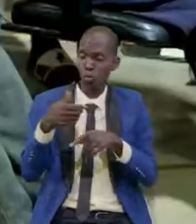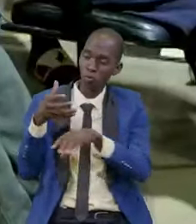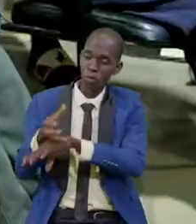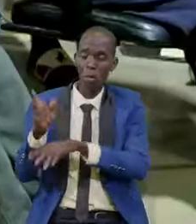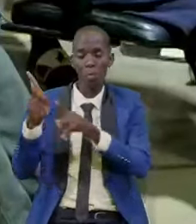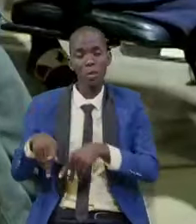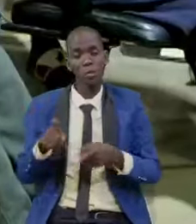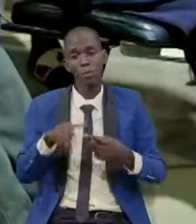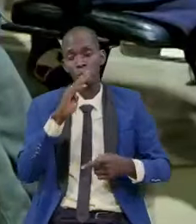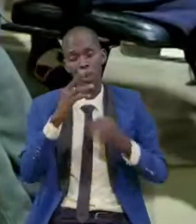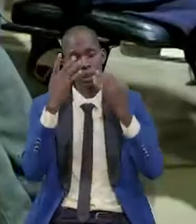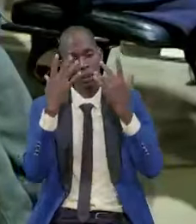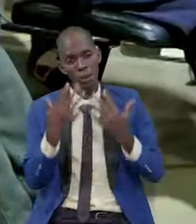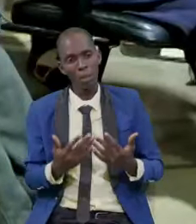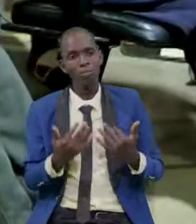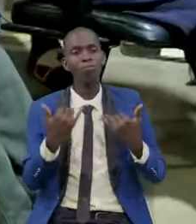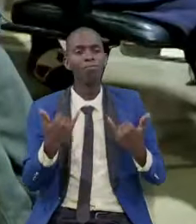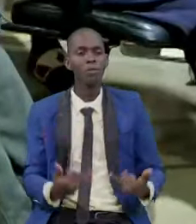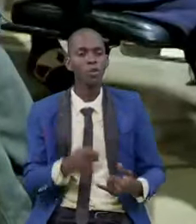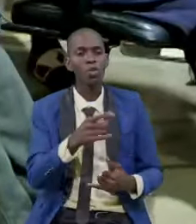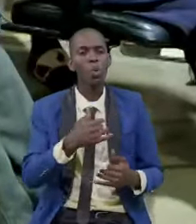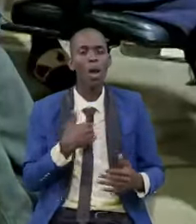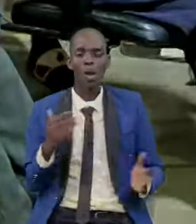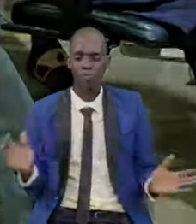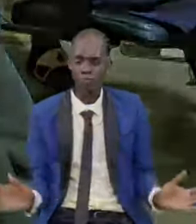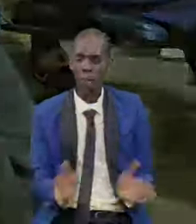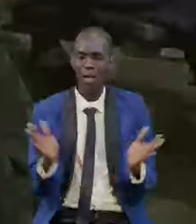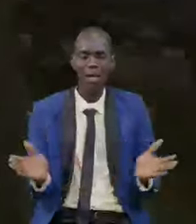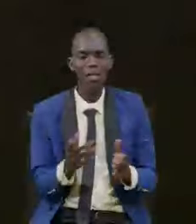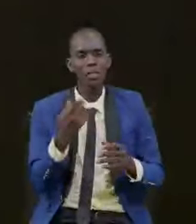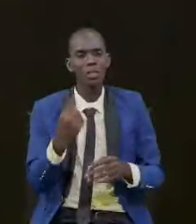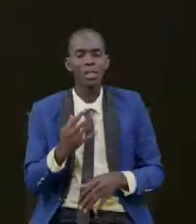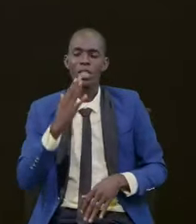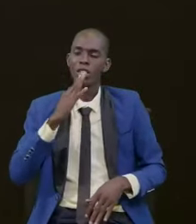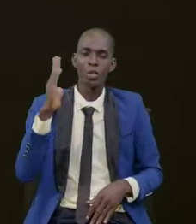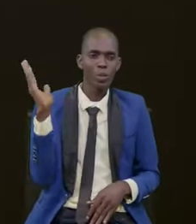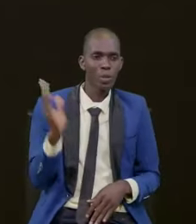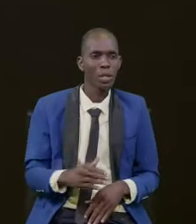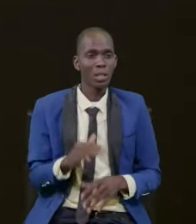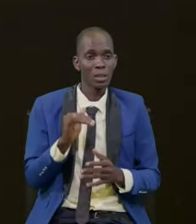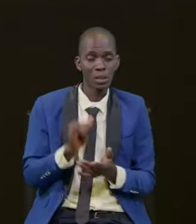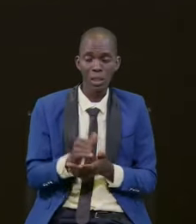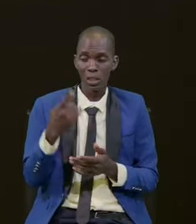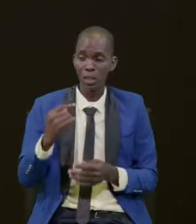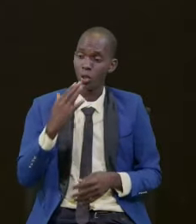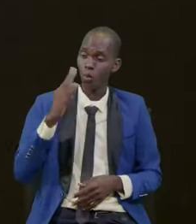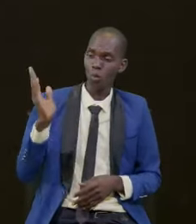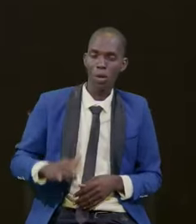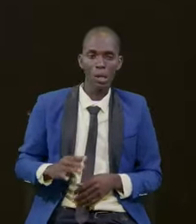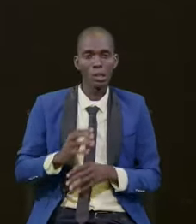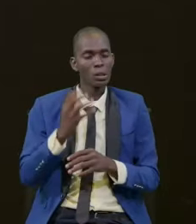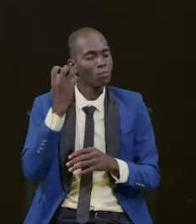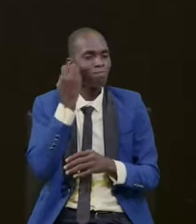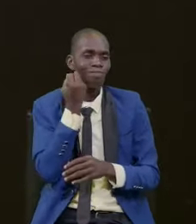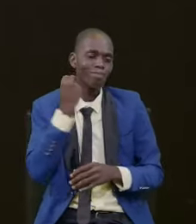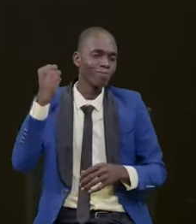of the wicked, that he should not return from